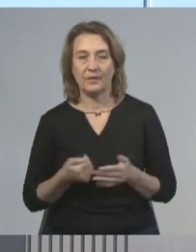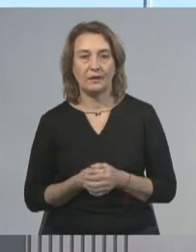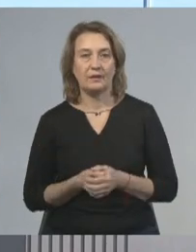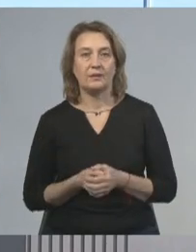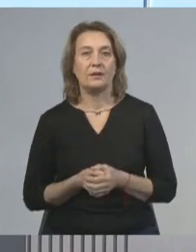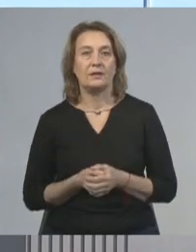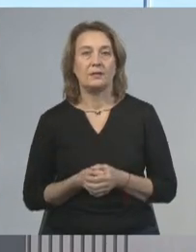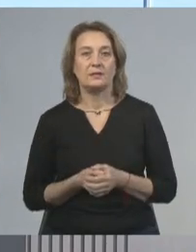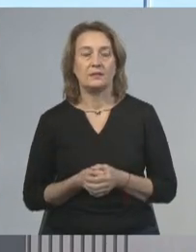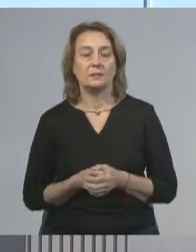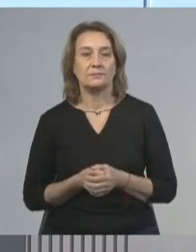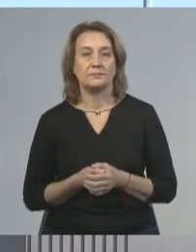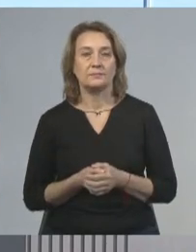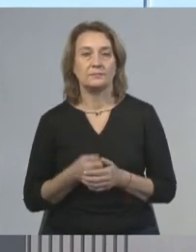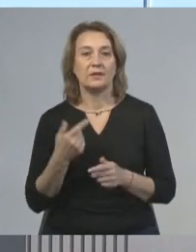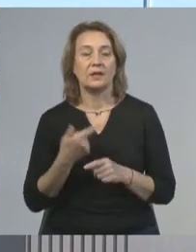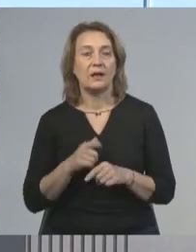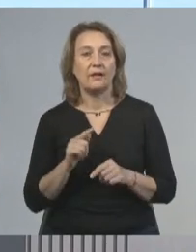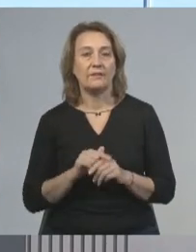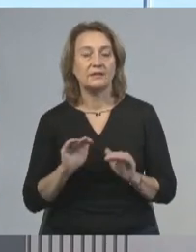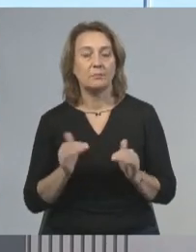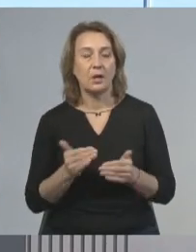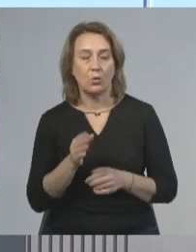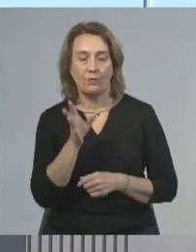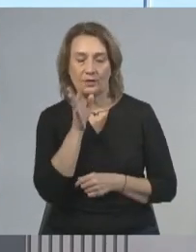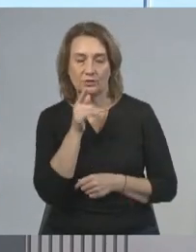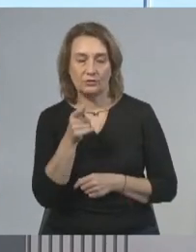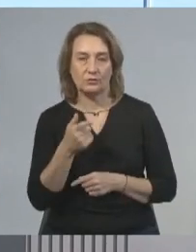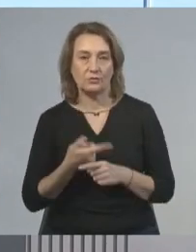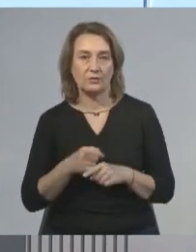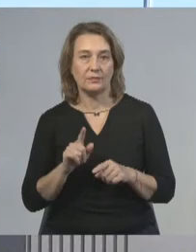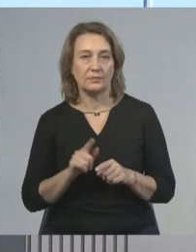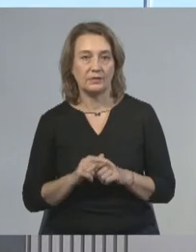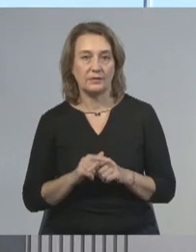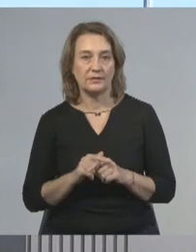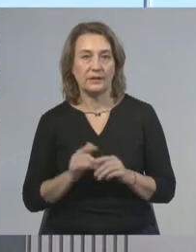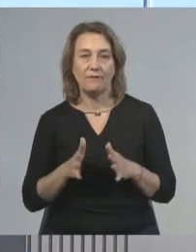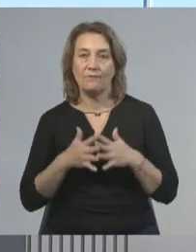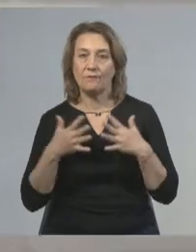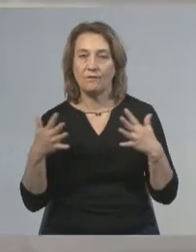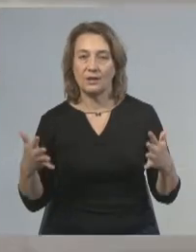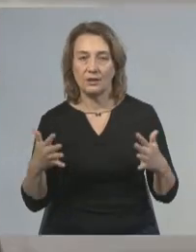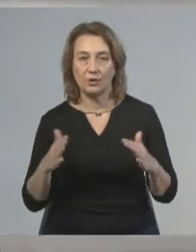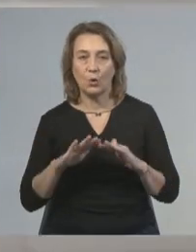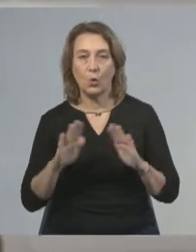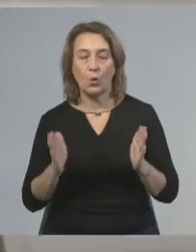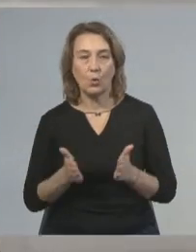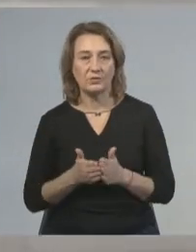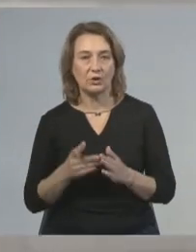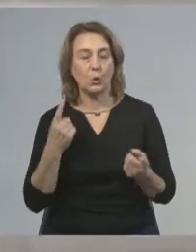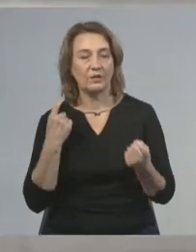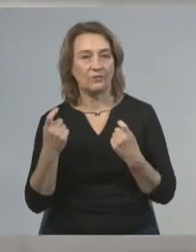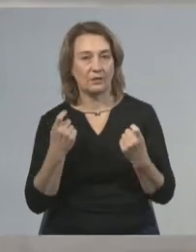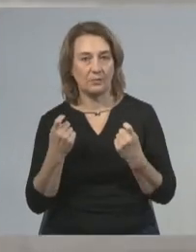covering local election in local media taking into account the shortage of time